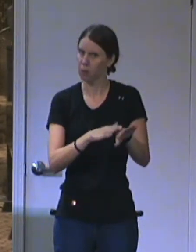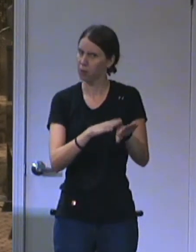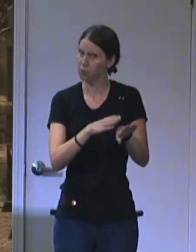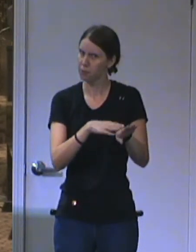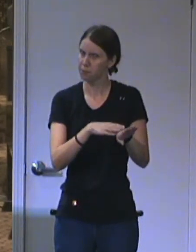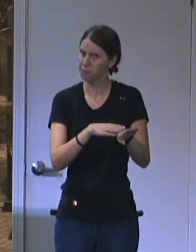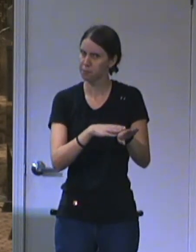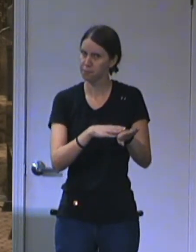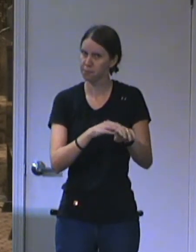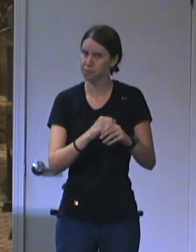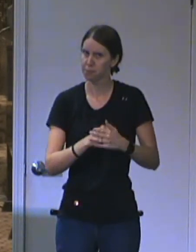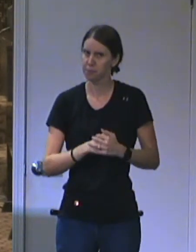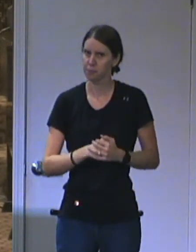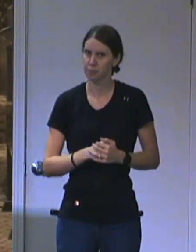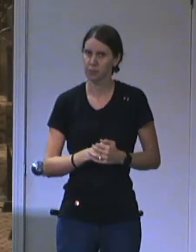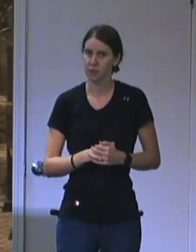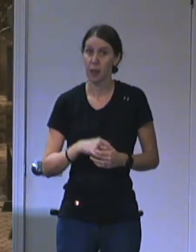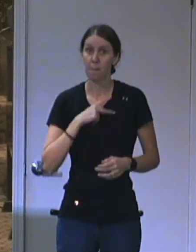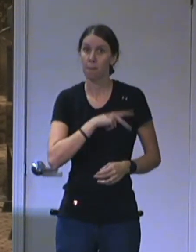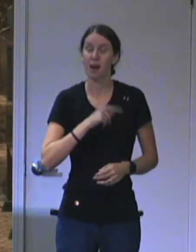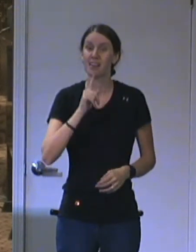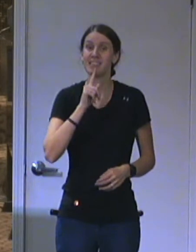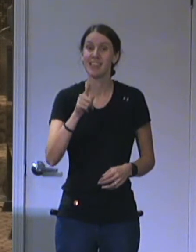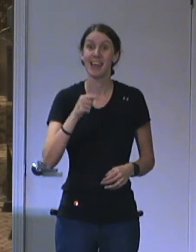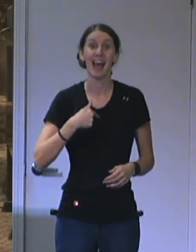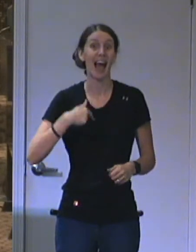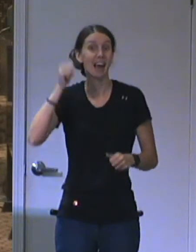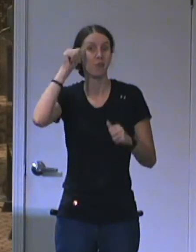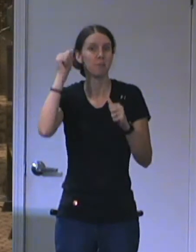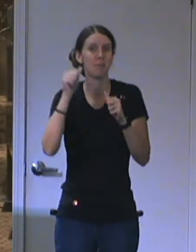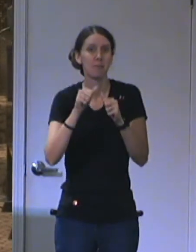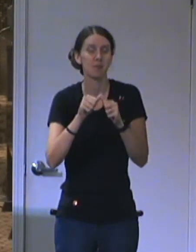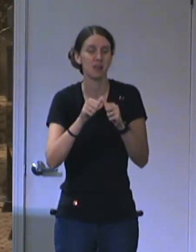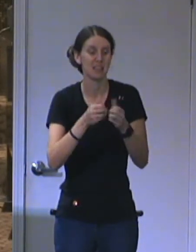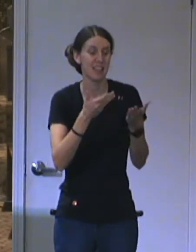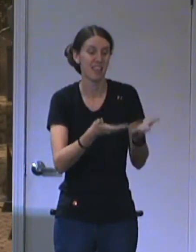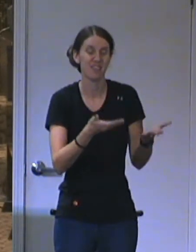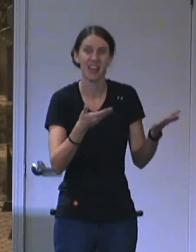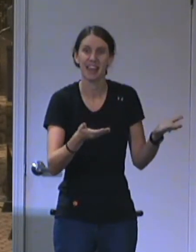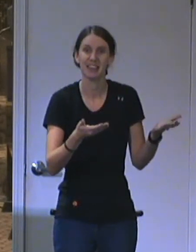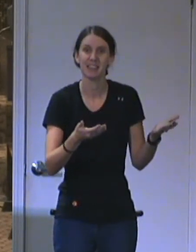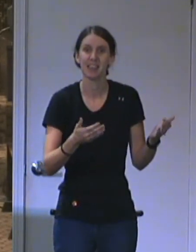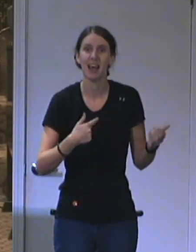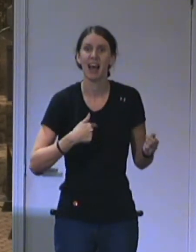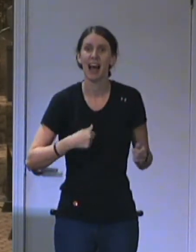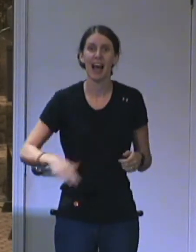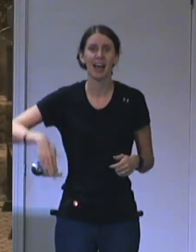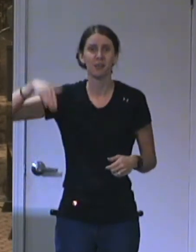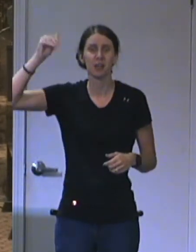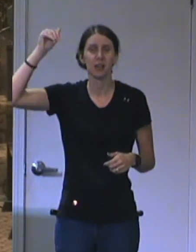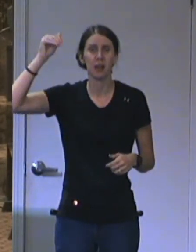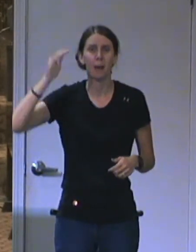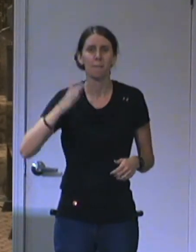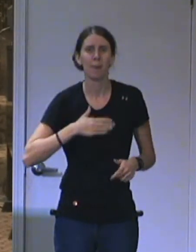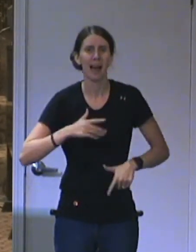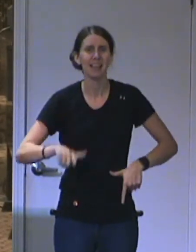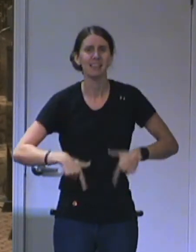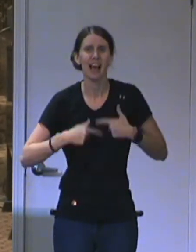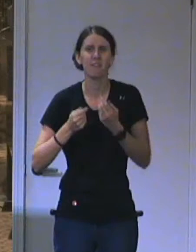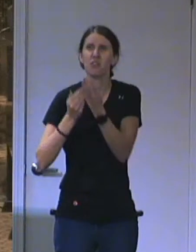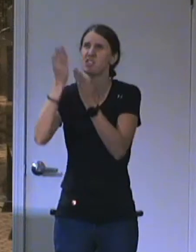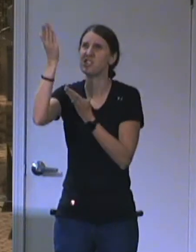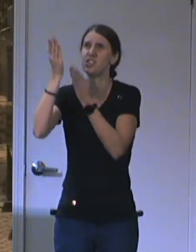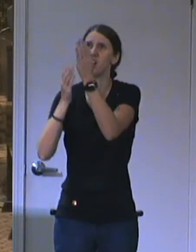Says, I counted everything that I had. My entire life was dedicated to serving